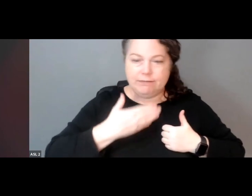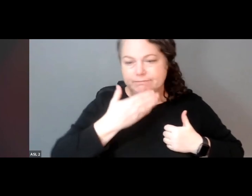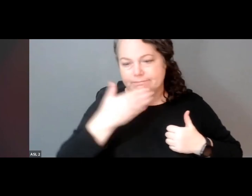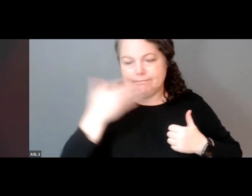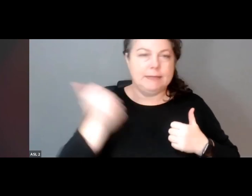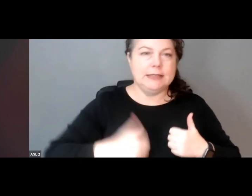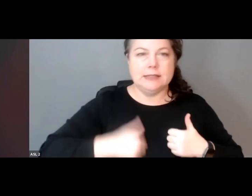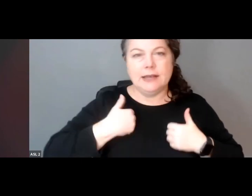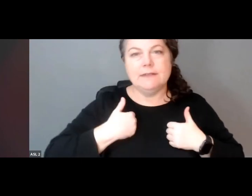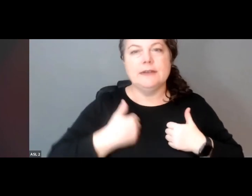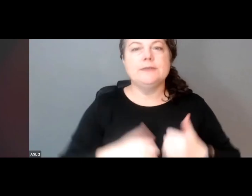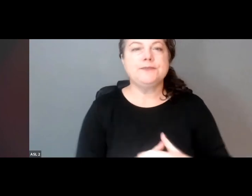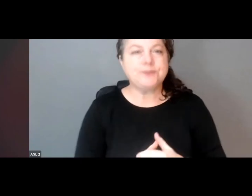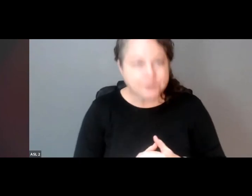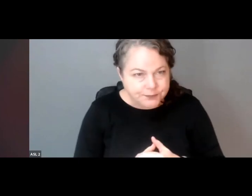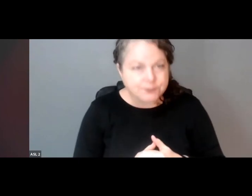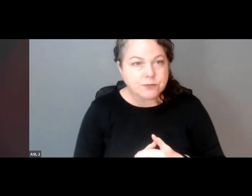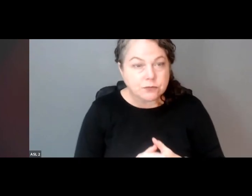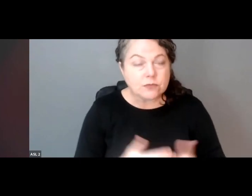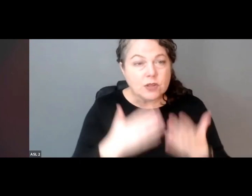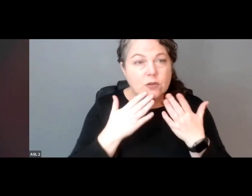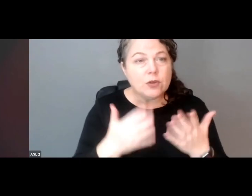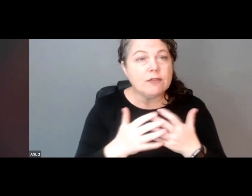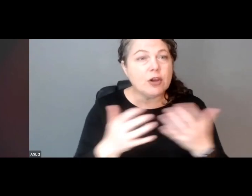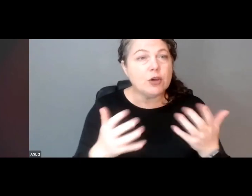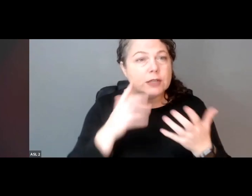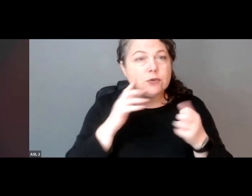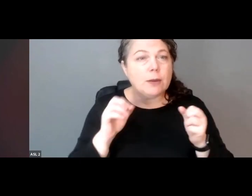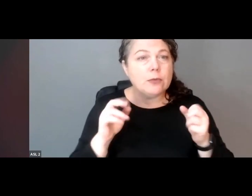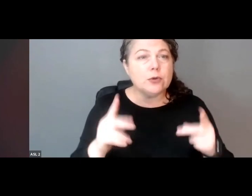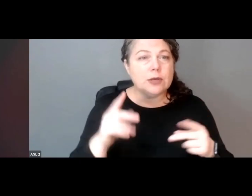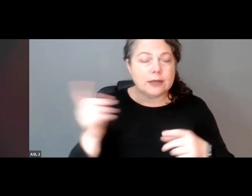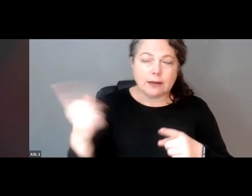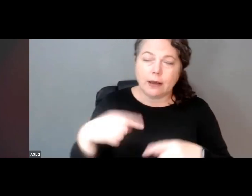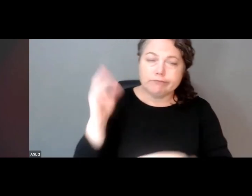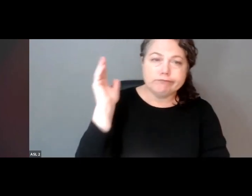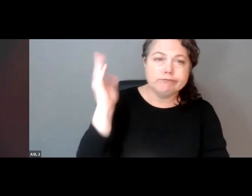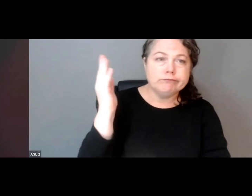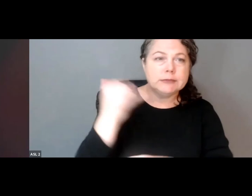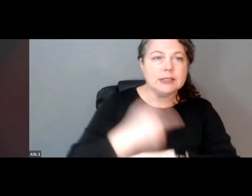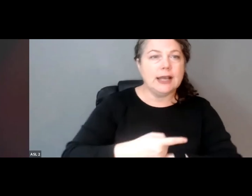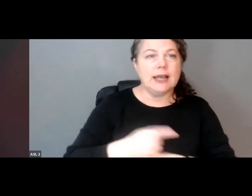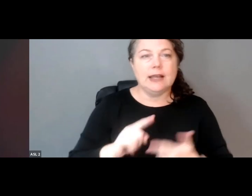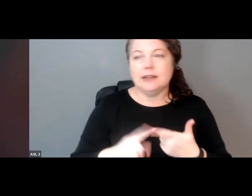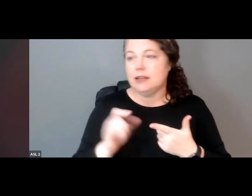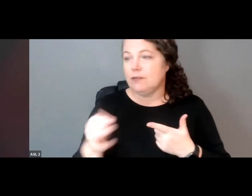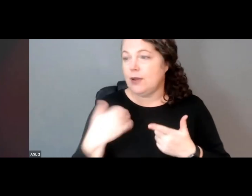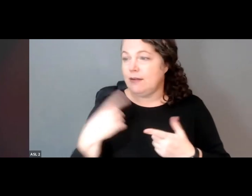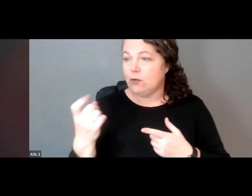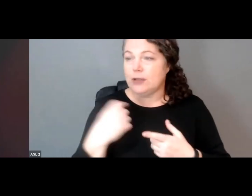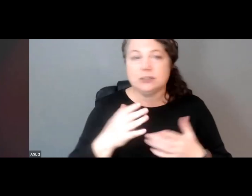you very much for the opportunity to speak here with you today and I'm happy to answer any questions.